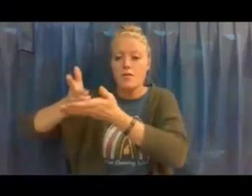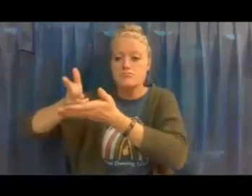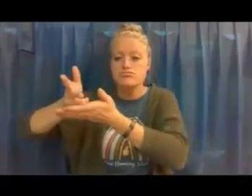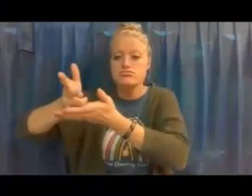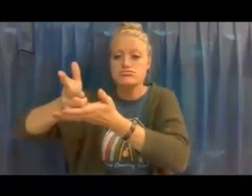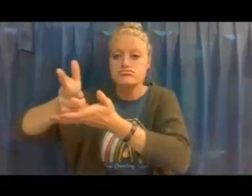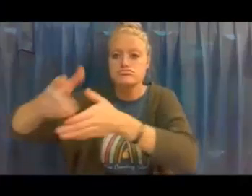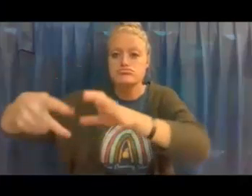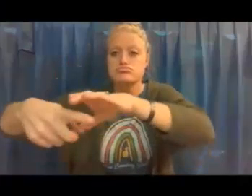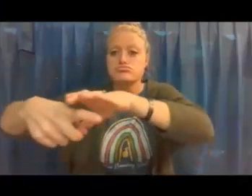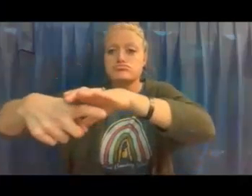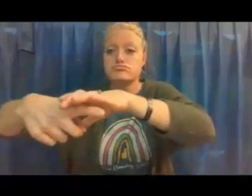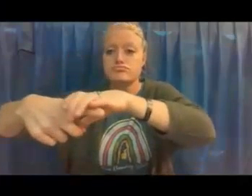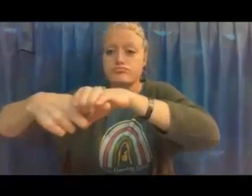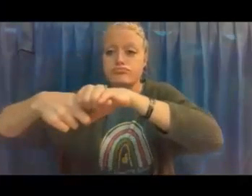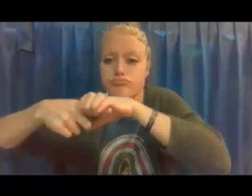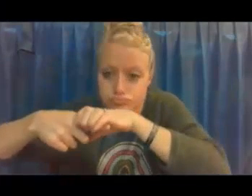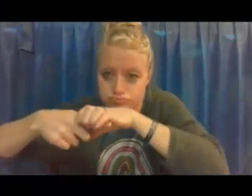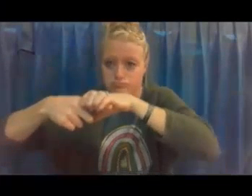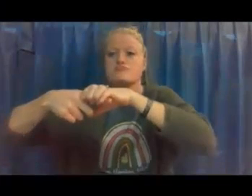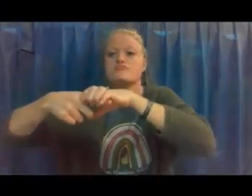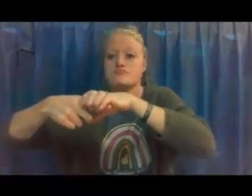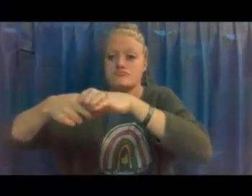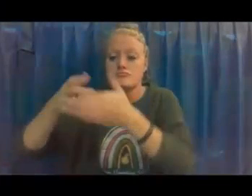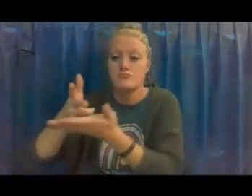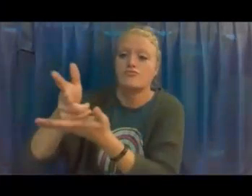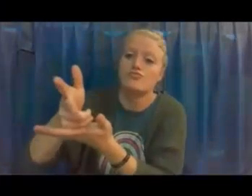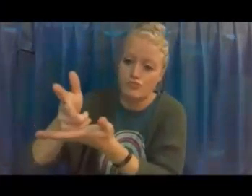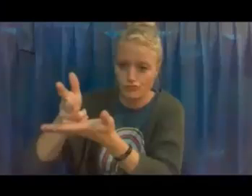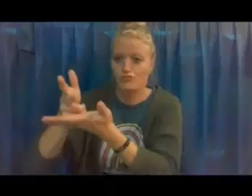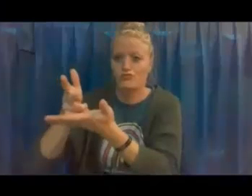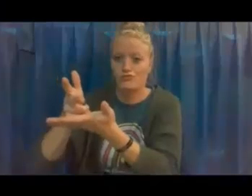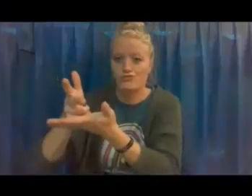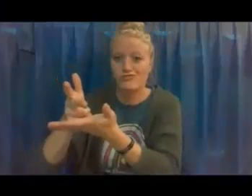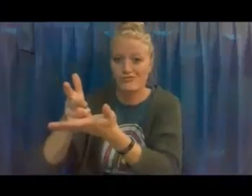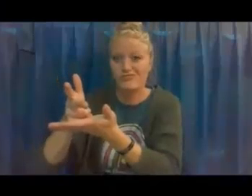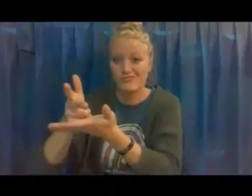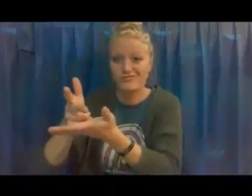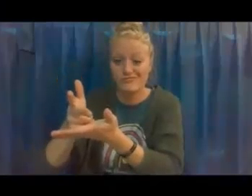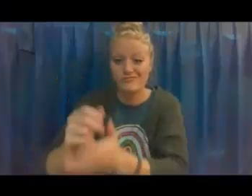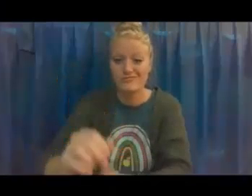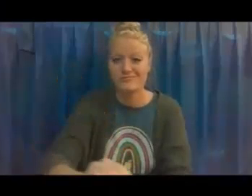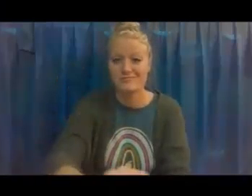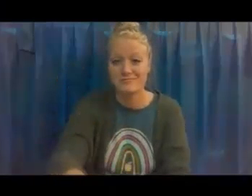There's the brakes that you can pull next to the throttle that will help you slow